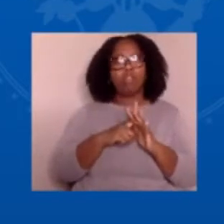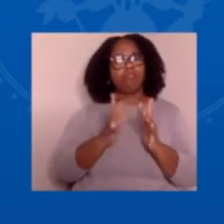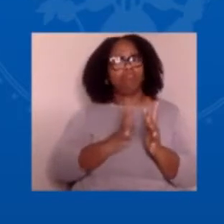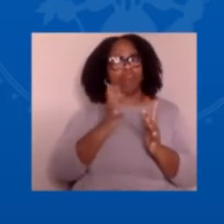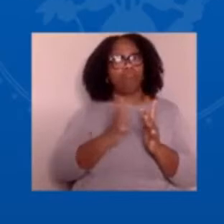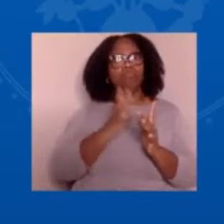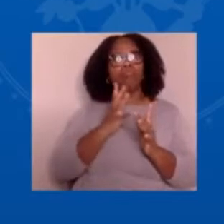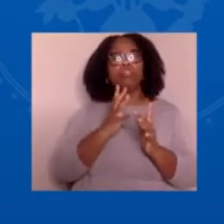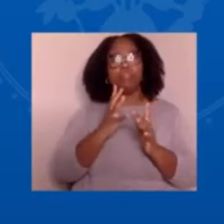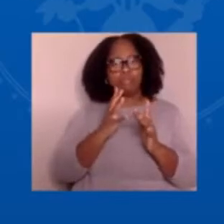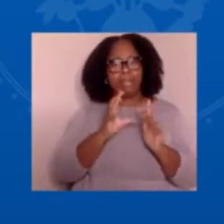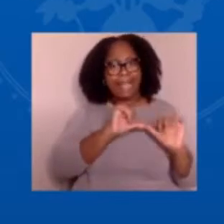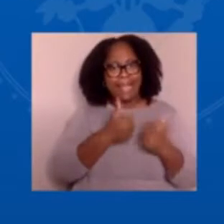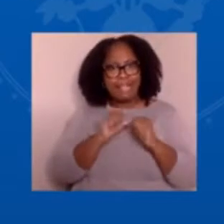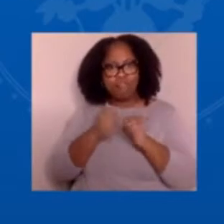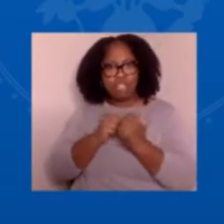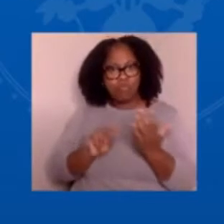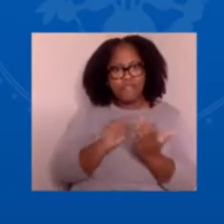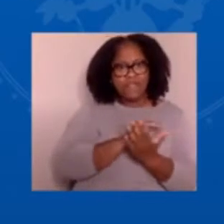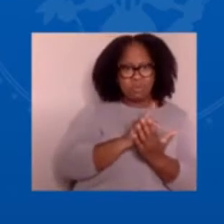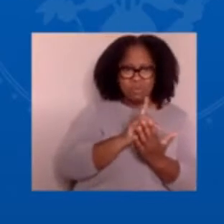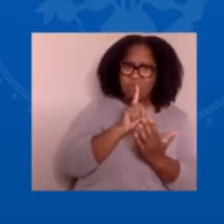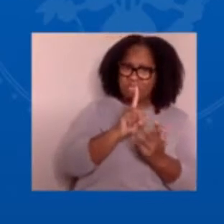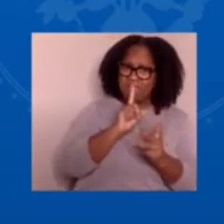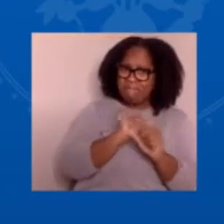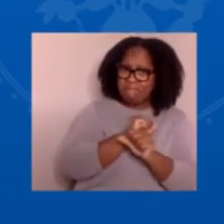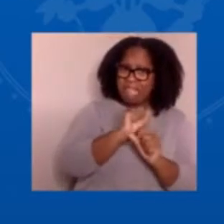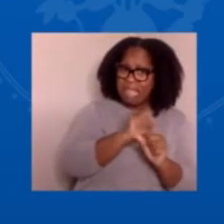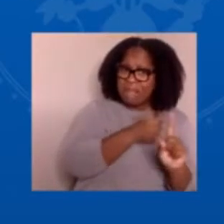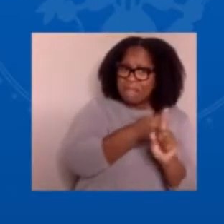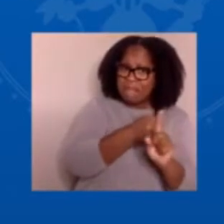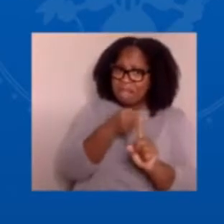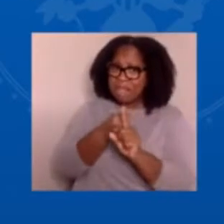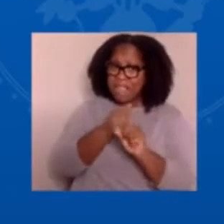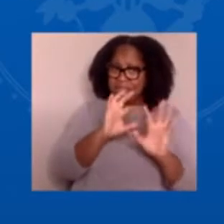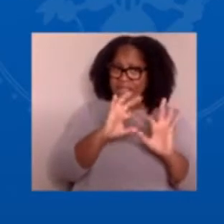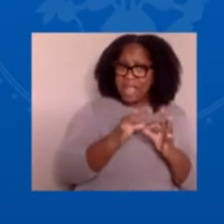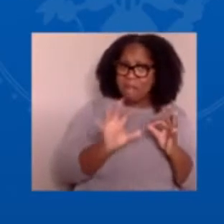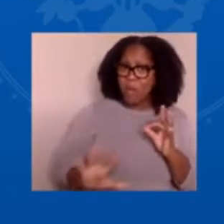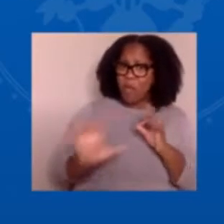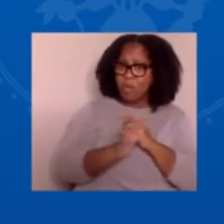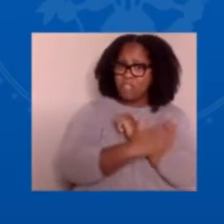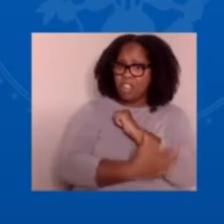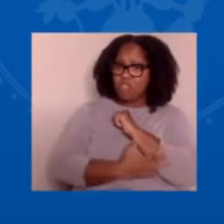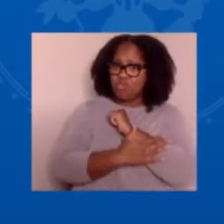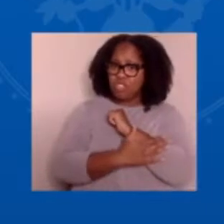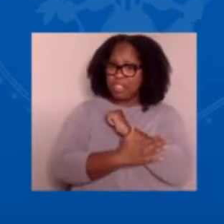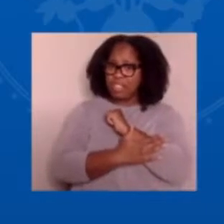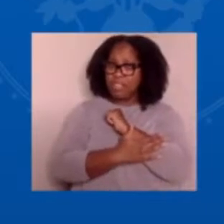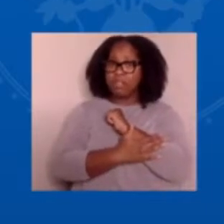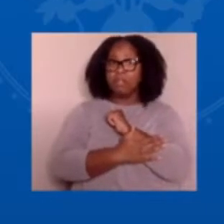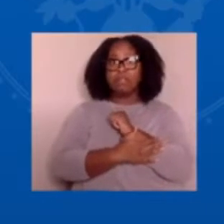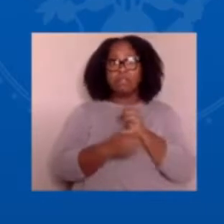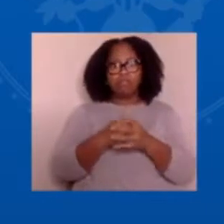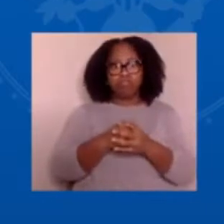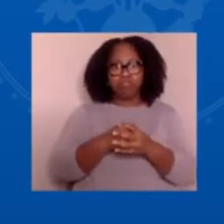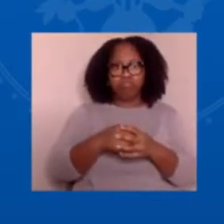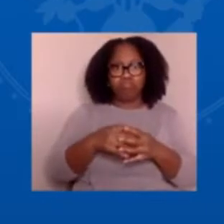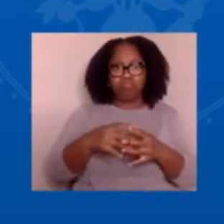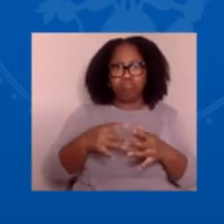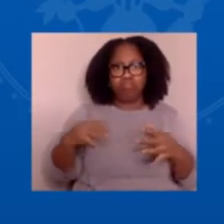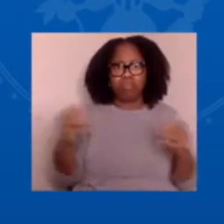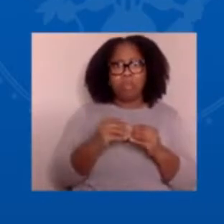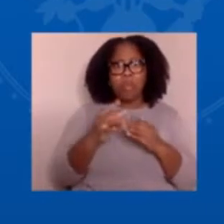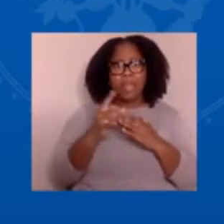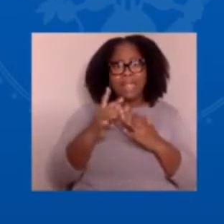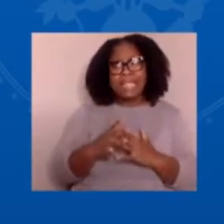to have real impacts on families across the country in fact there's growing chorus of national leaders who are calling upon GSA to move forward with the